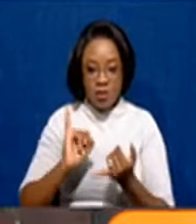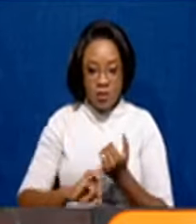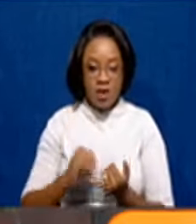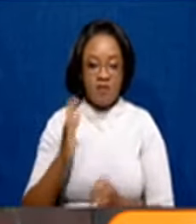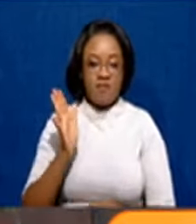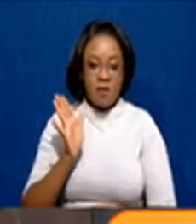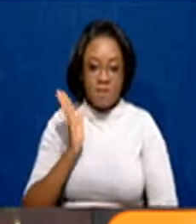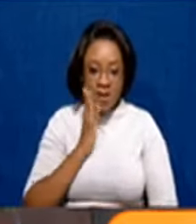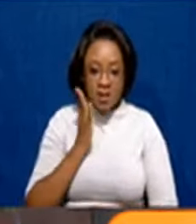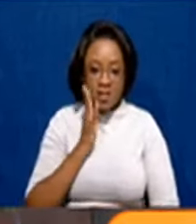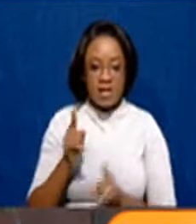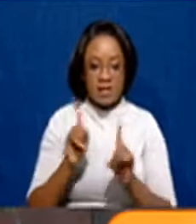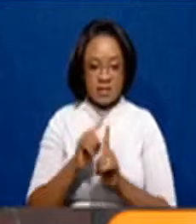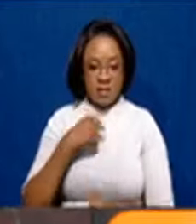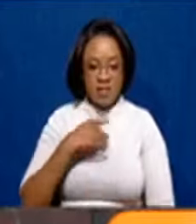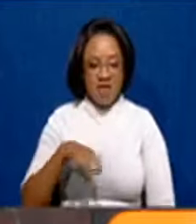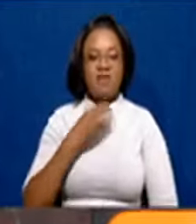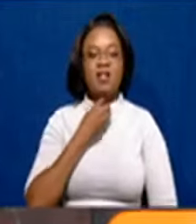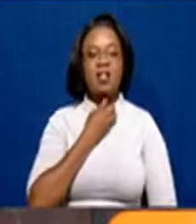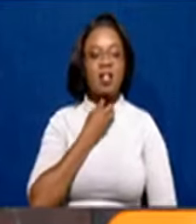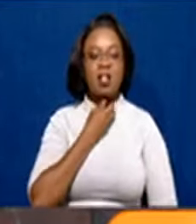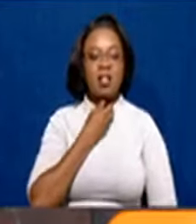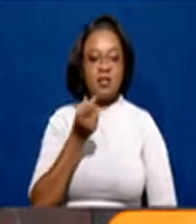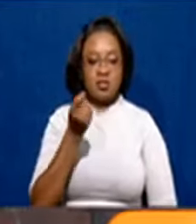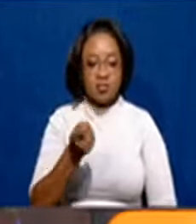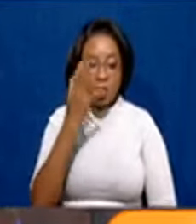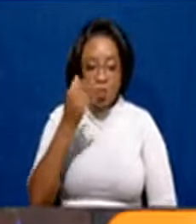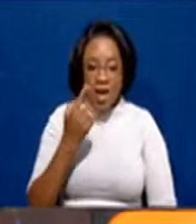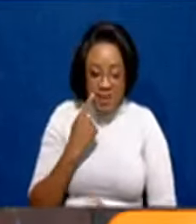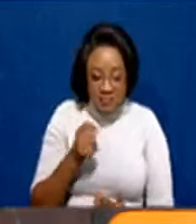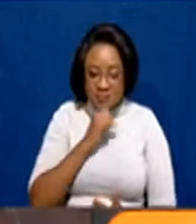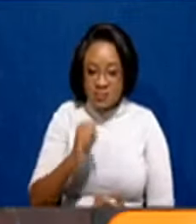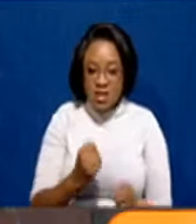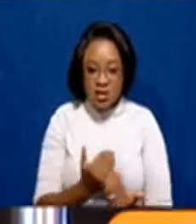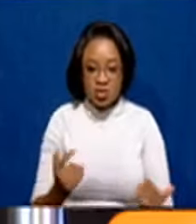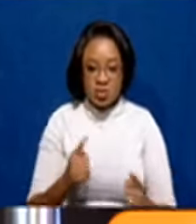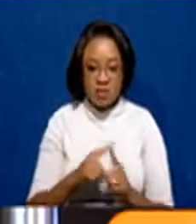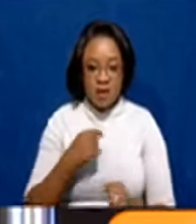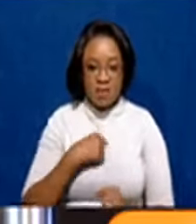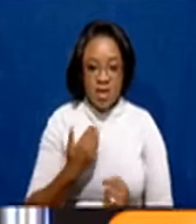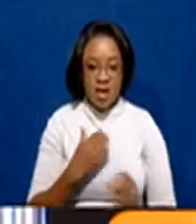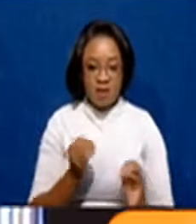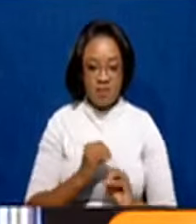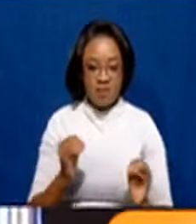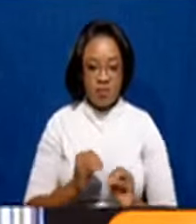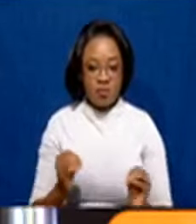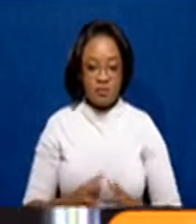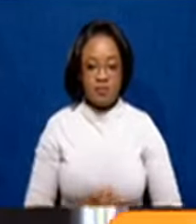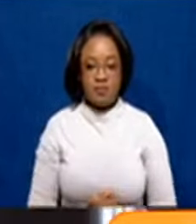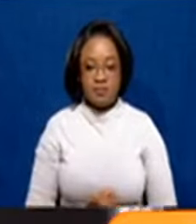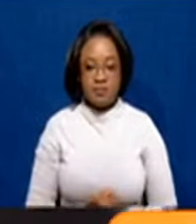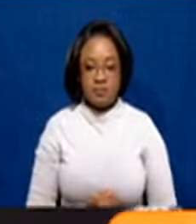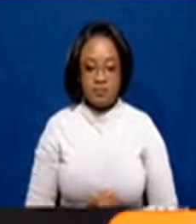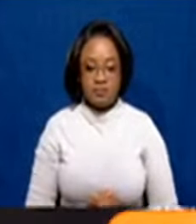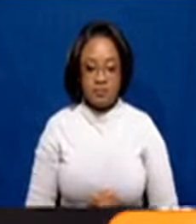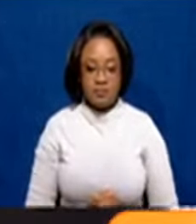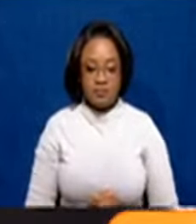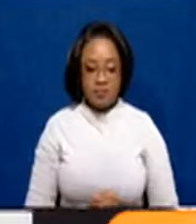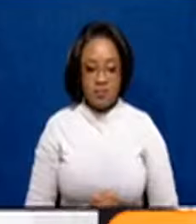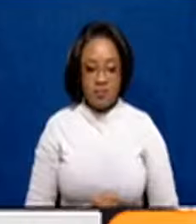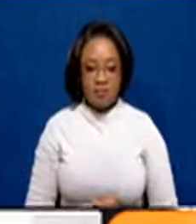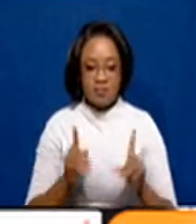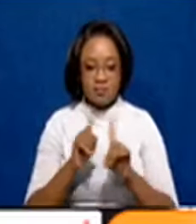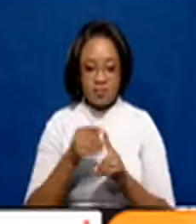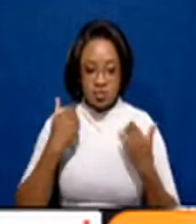grandmother, and I felt a kiwaru seeing grandchildren here. I don't have any. I had double